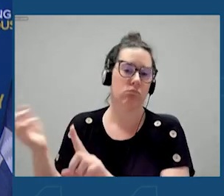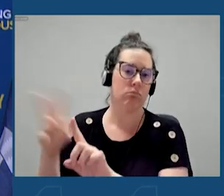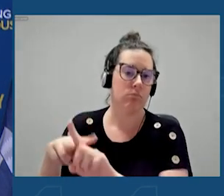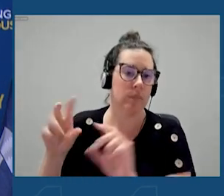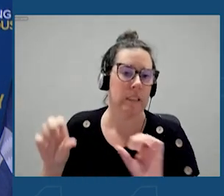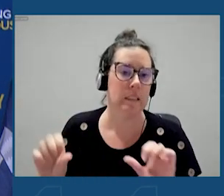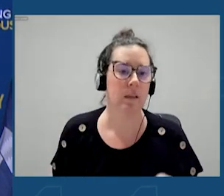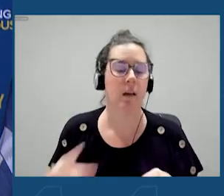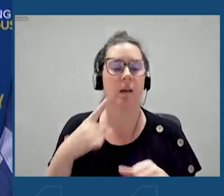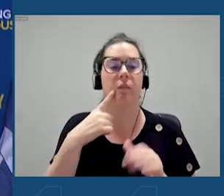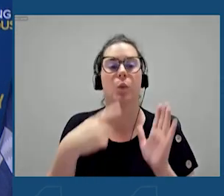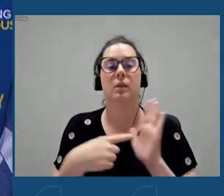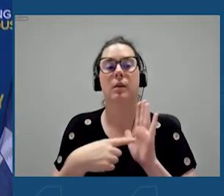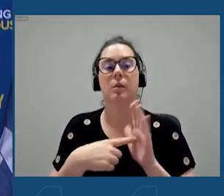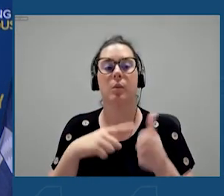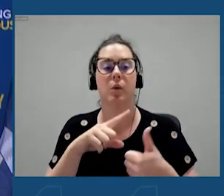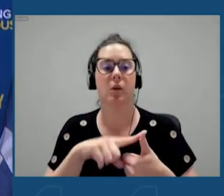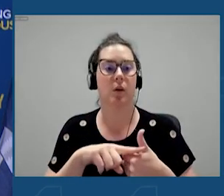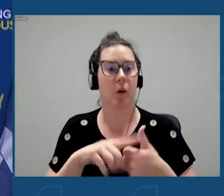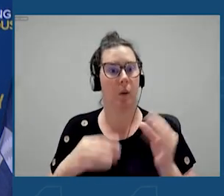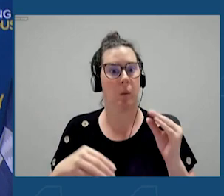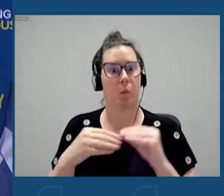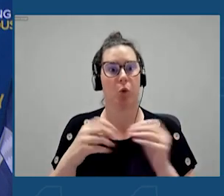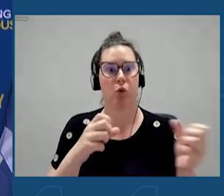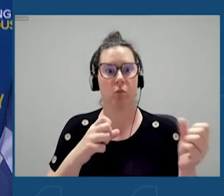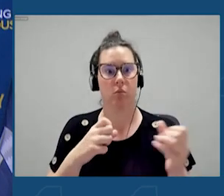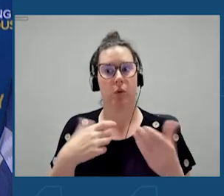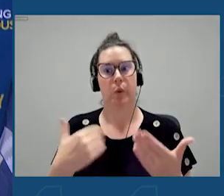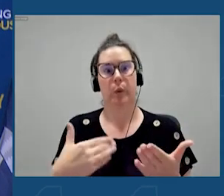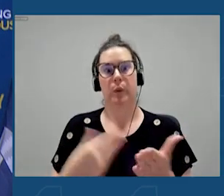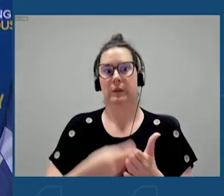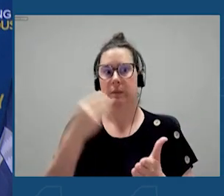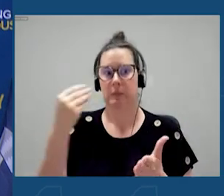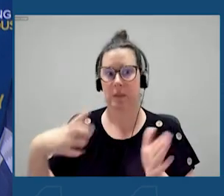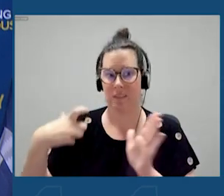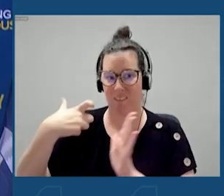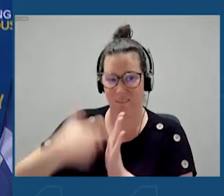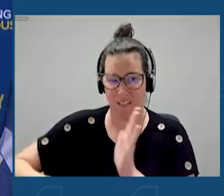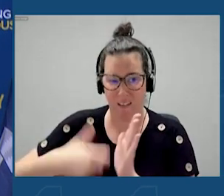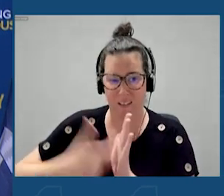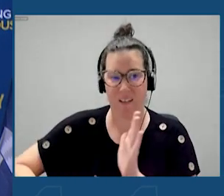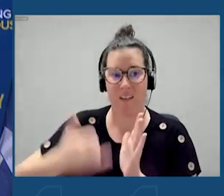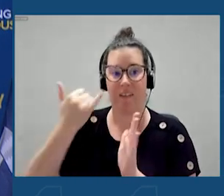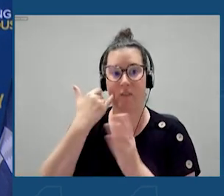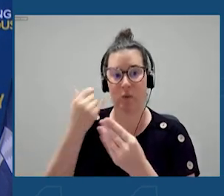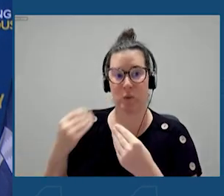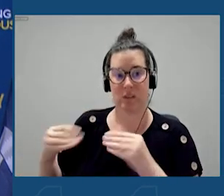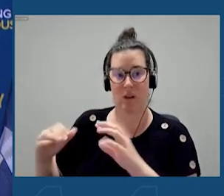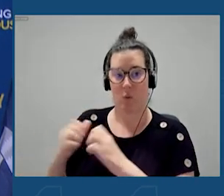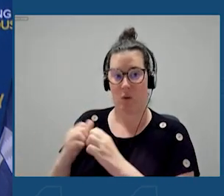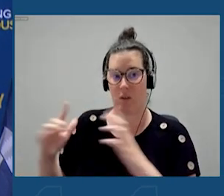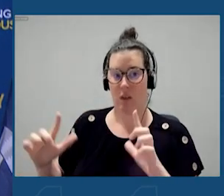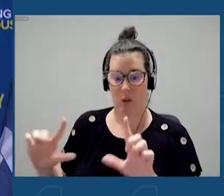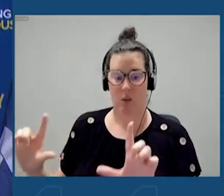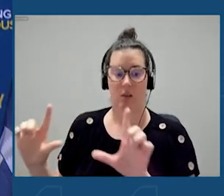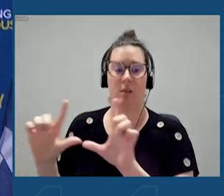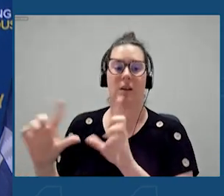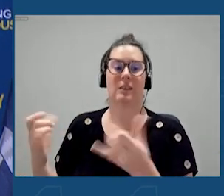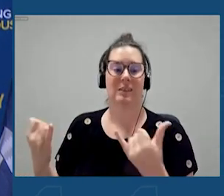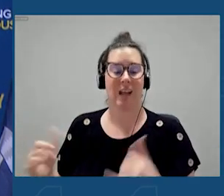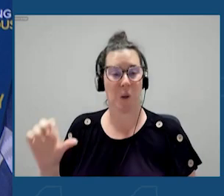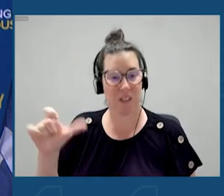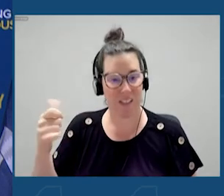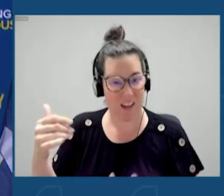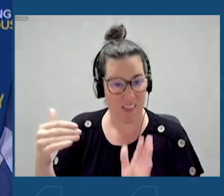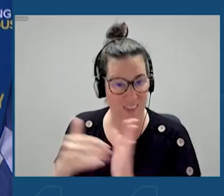First, significantly higher fines. Businesses that sell cannabis without a license are now subject to fines of